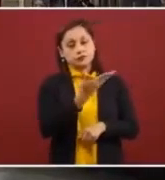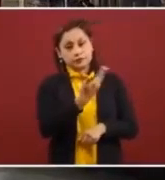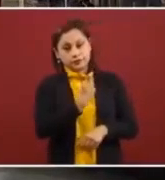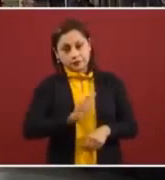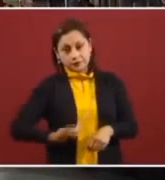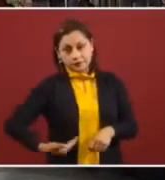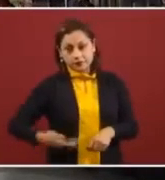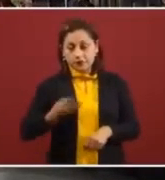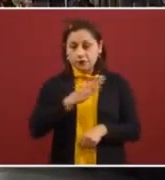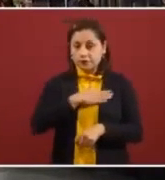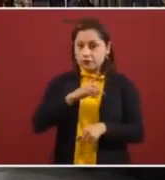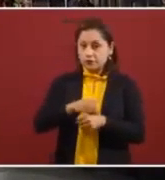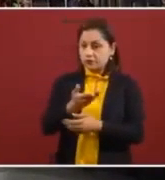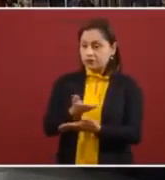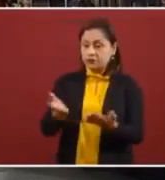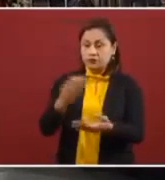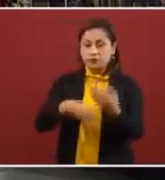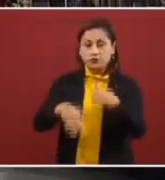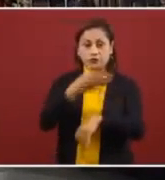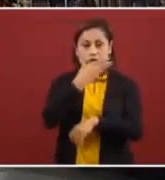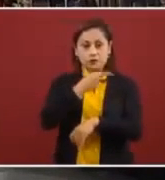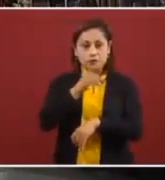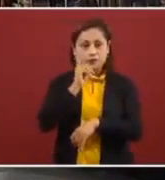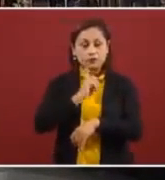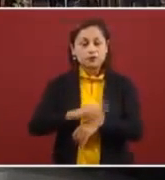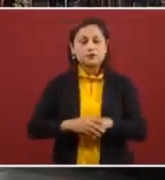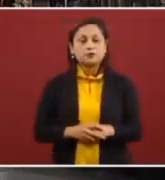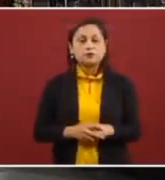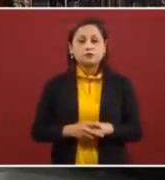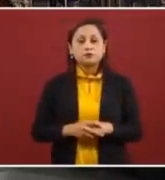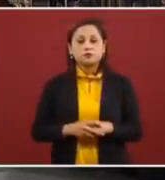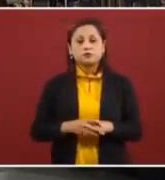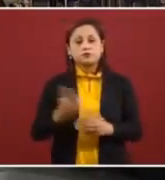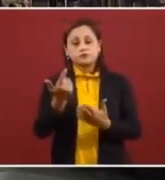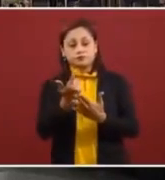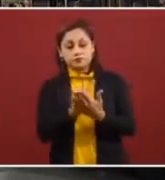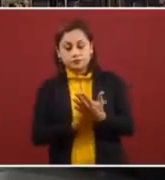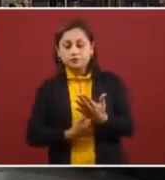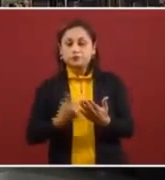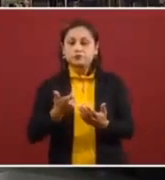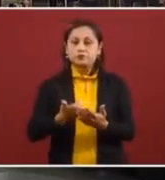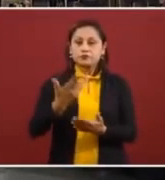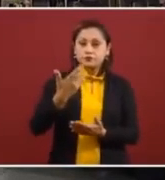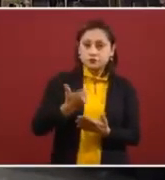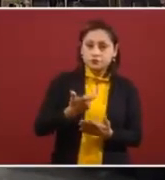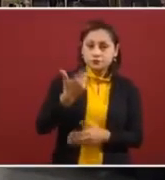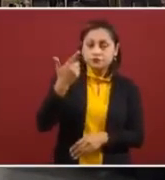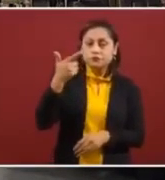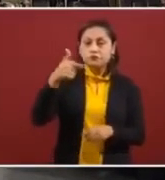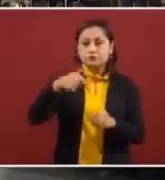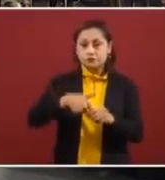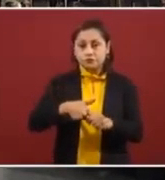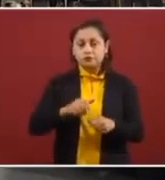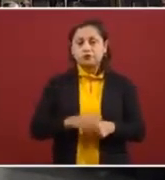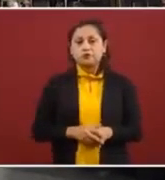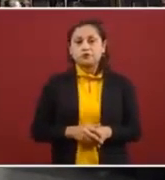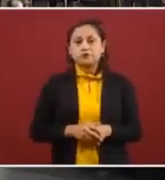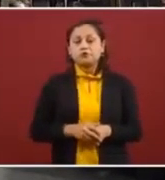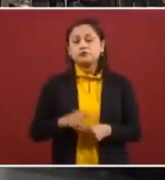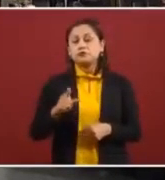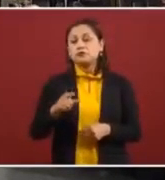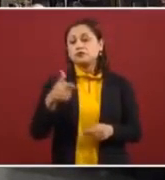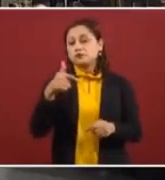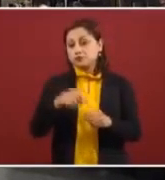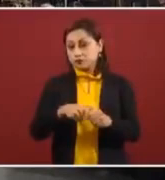So hello, Mr. President, and hello to everybody. So it's the who's who in the price of gas.